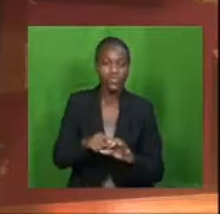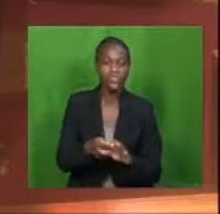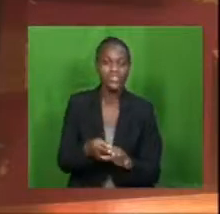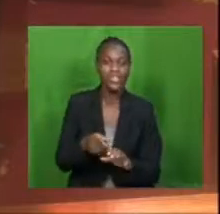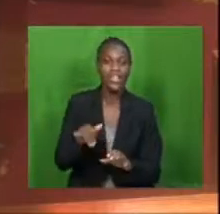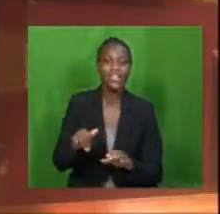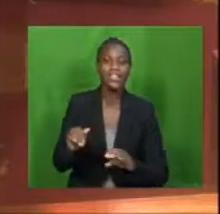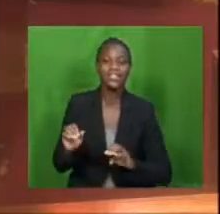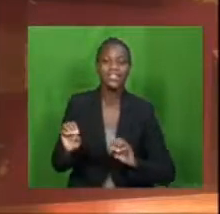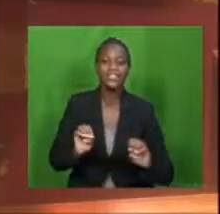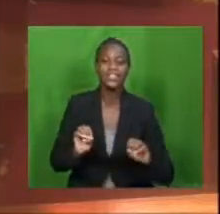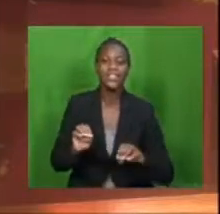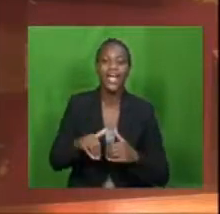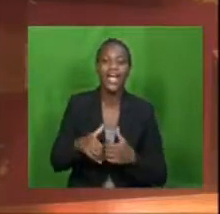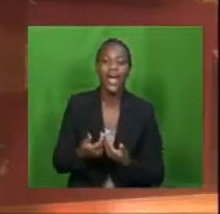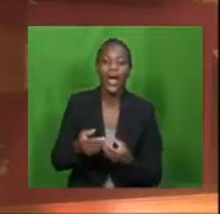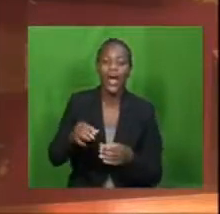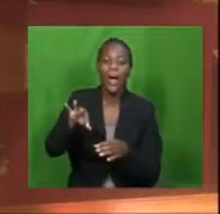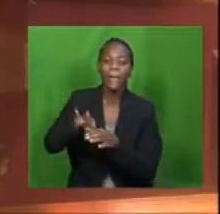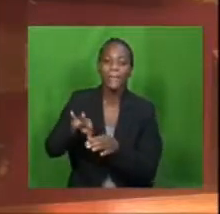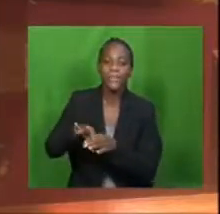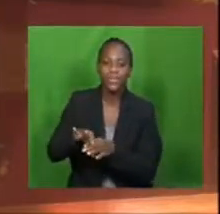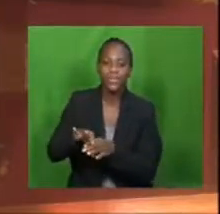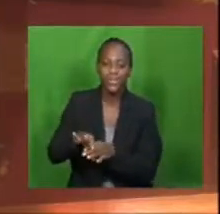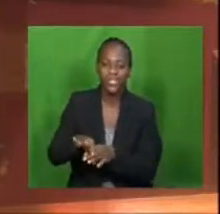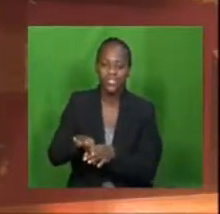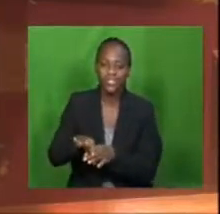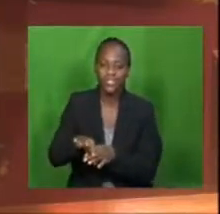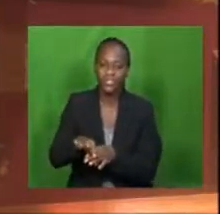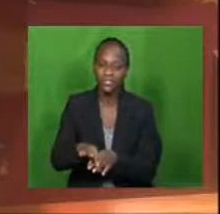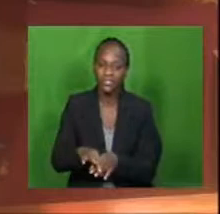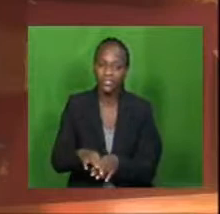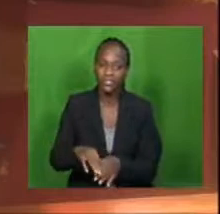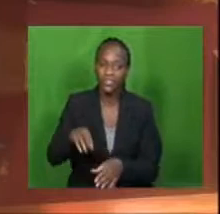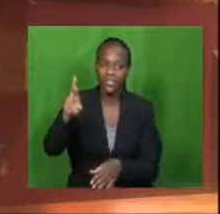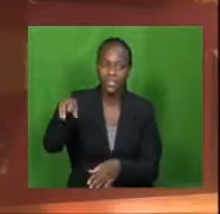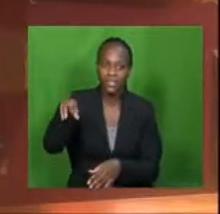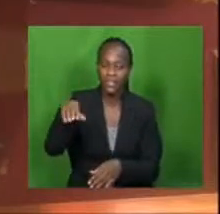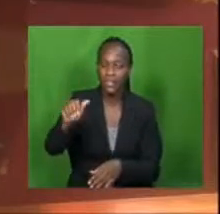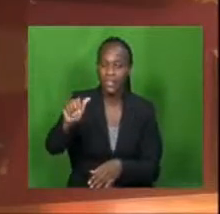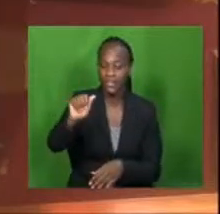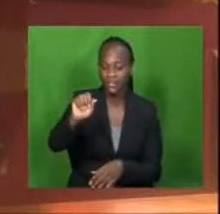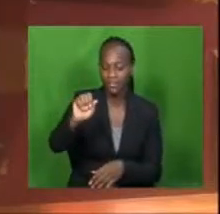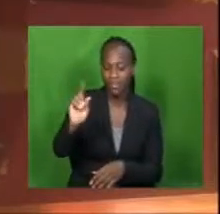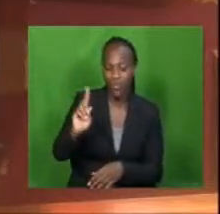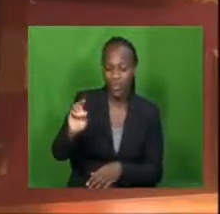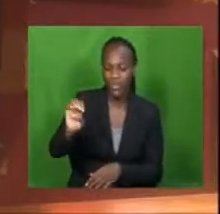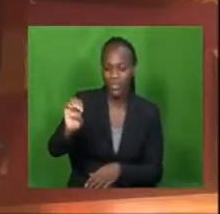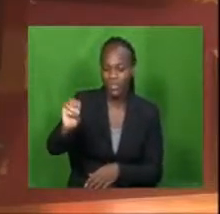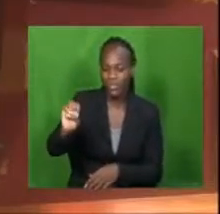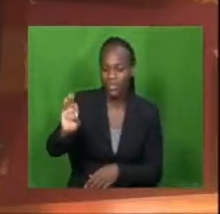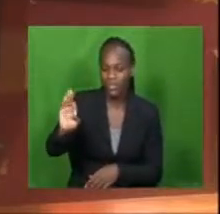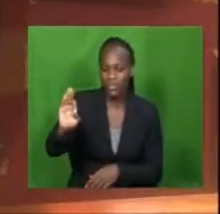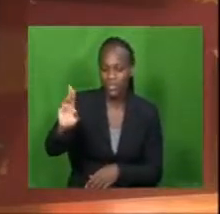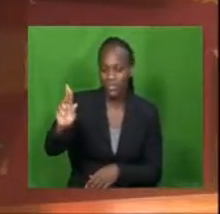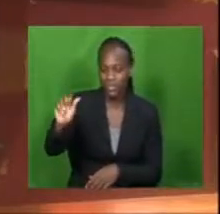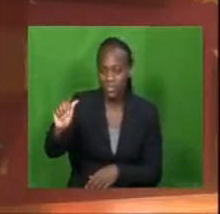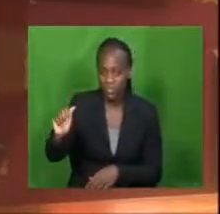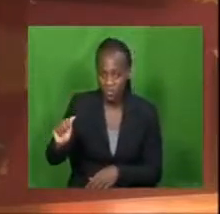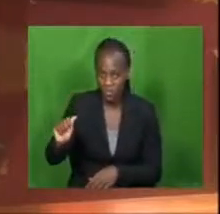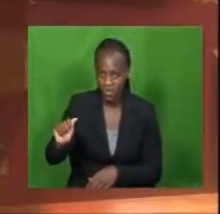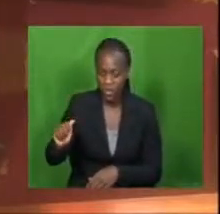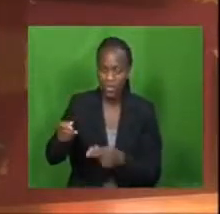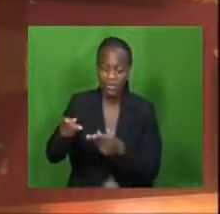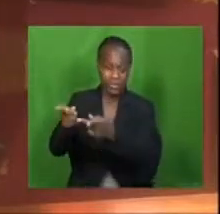exercise by planting at the Ifua Sutherland Park here in Accra. The Vice President will plant in Tamale.